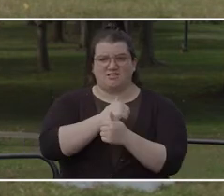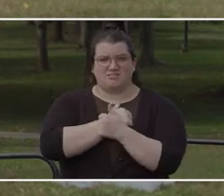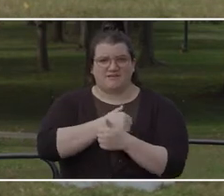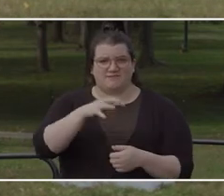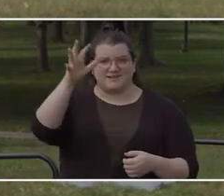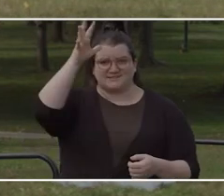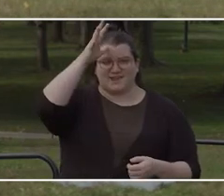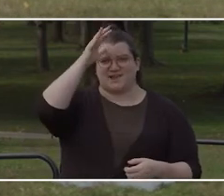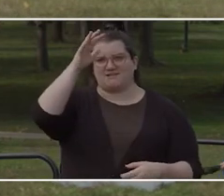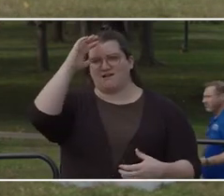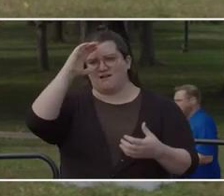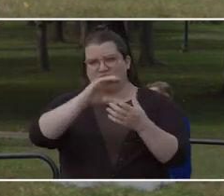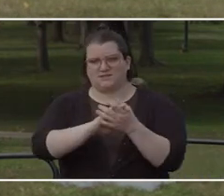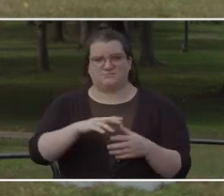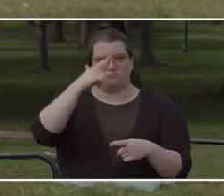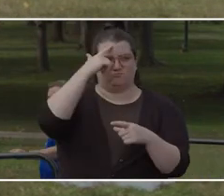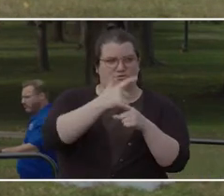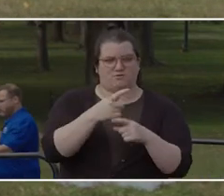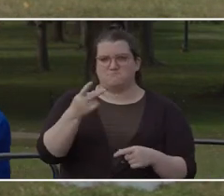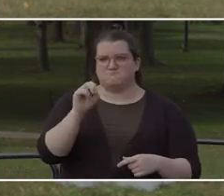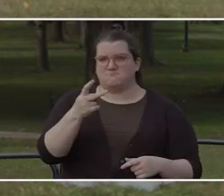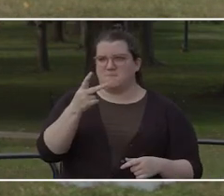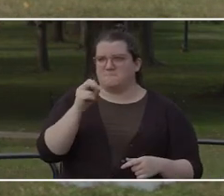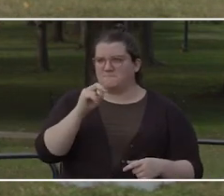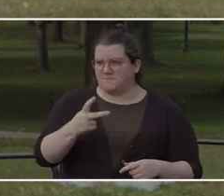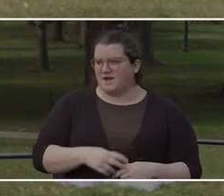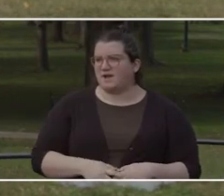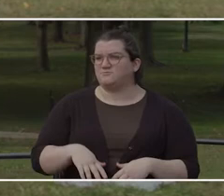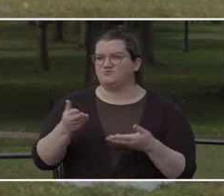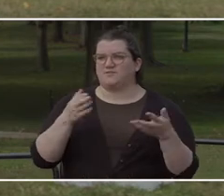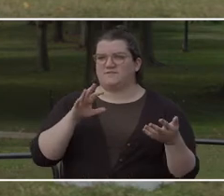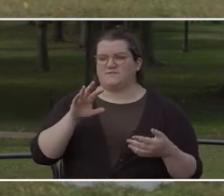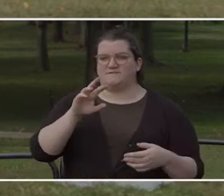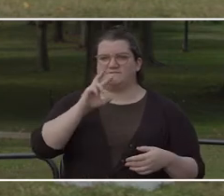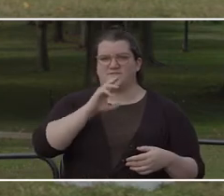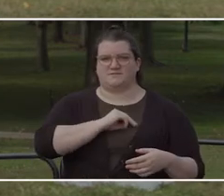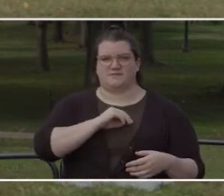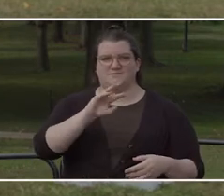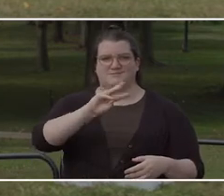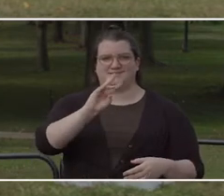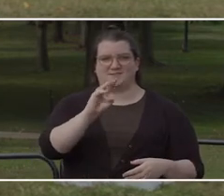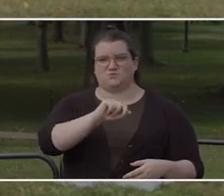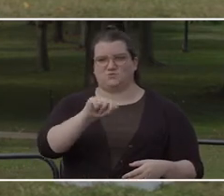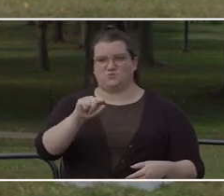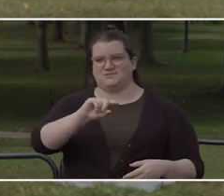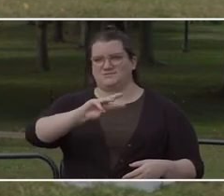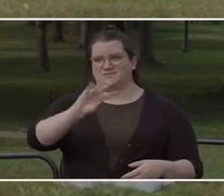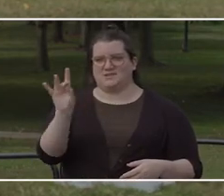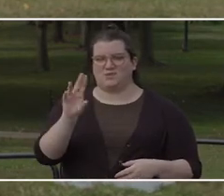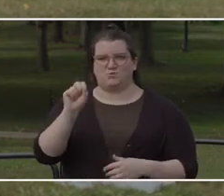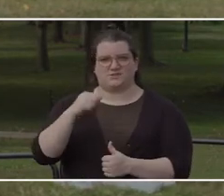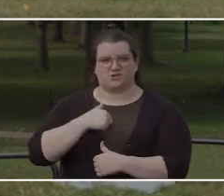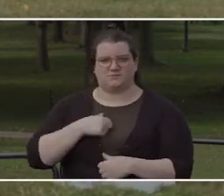and pop-pop, served in Vietnam, 1967, 1968, U.S. Army. My dad